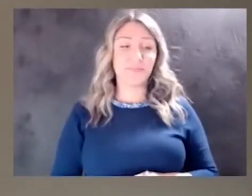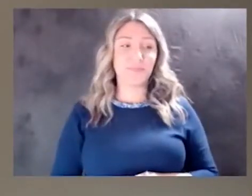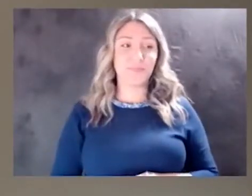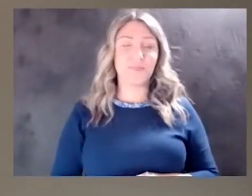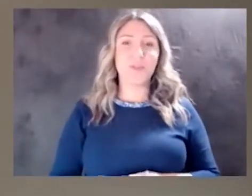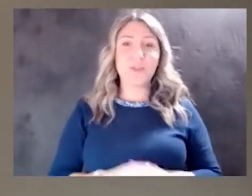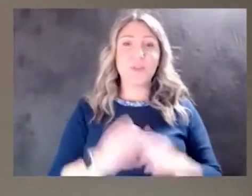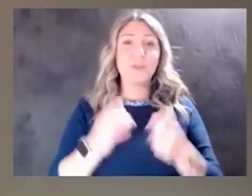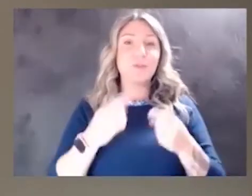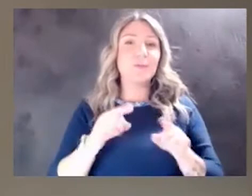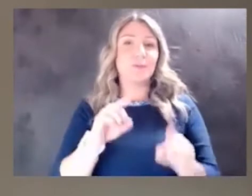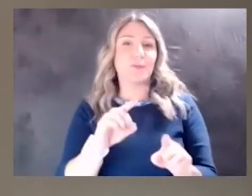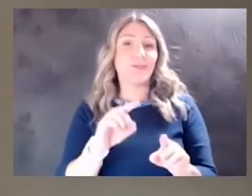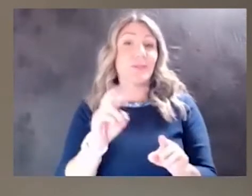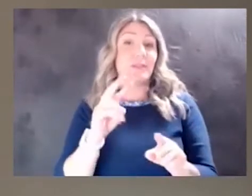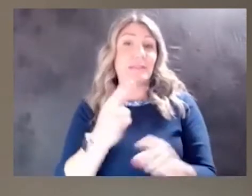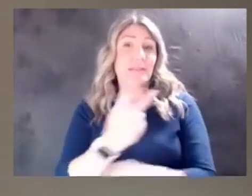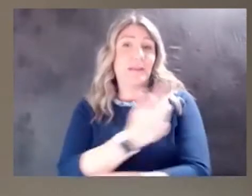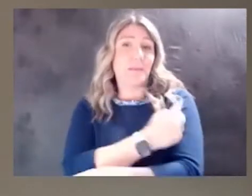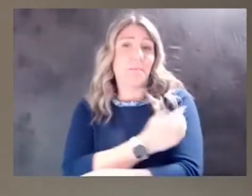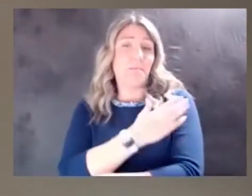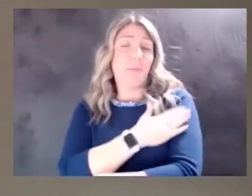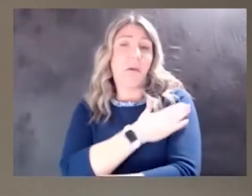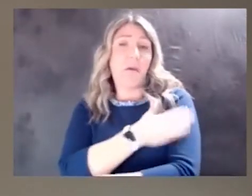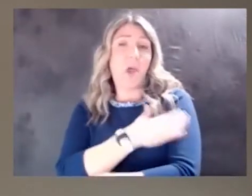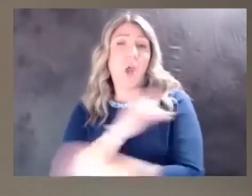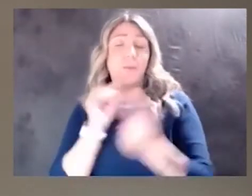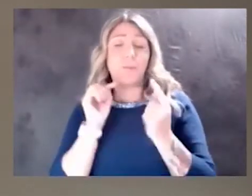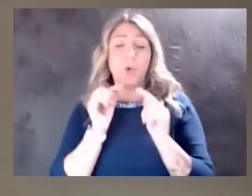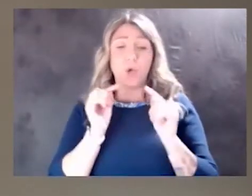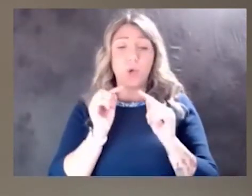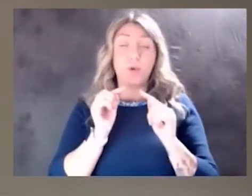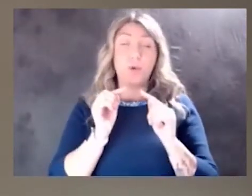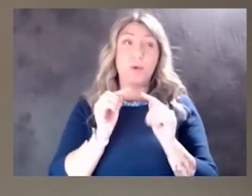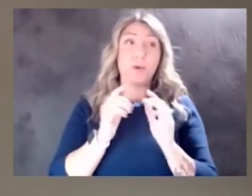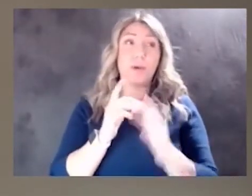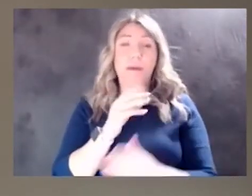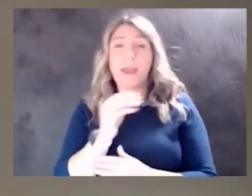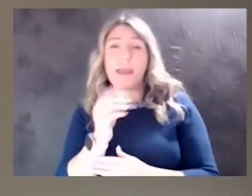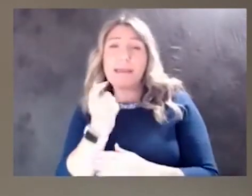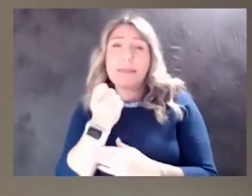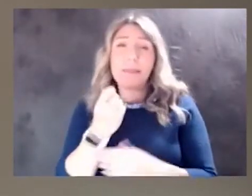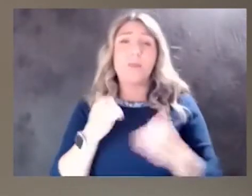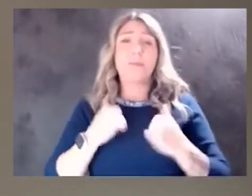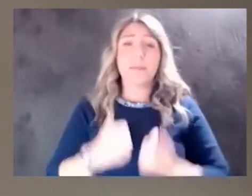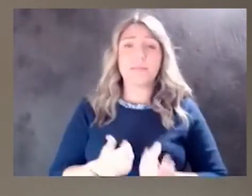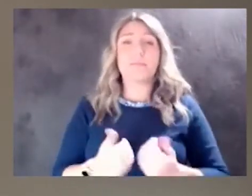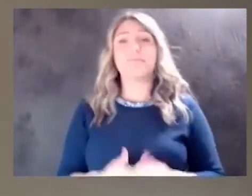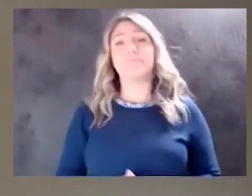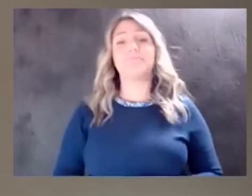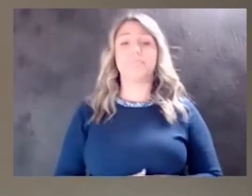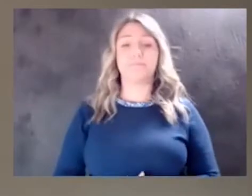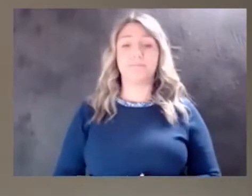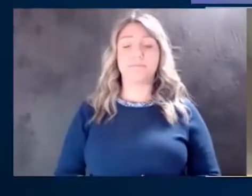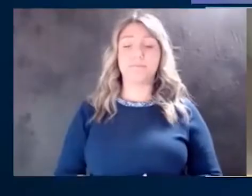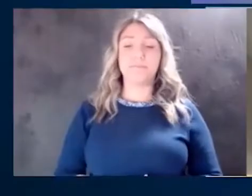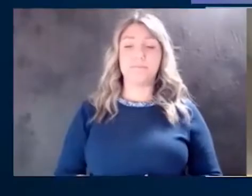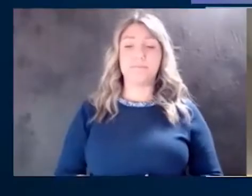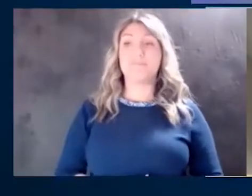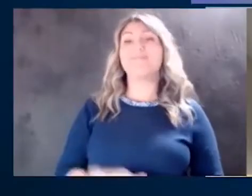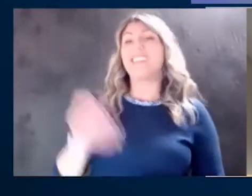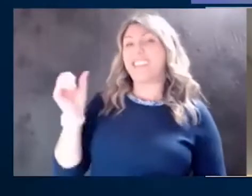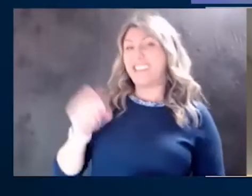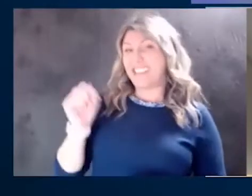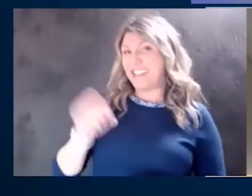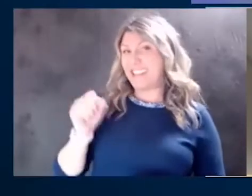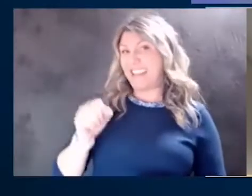During the second doses, my arm hurt, and I was a little tired. Yeah, I'm